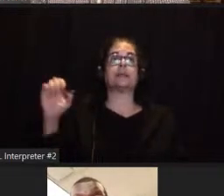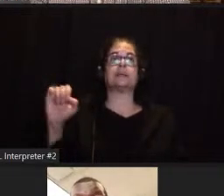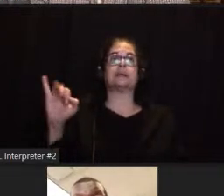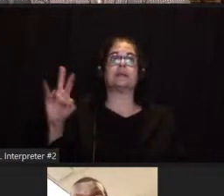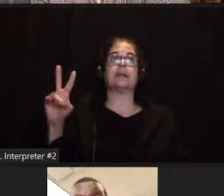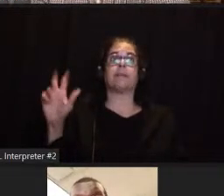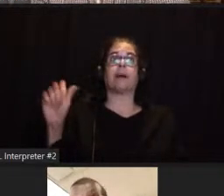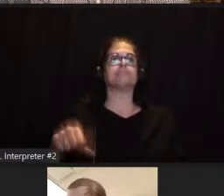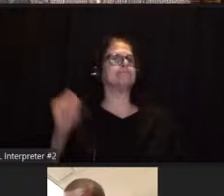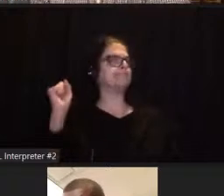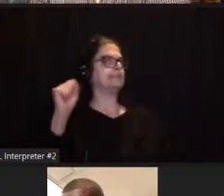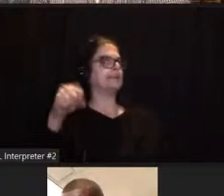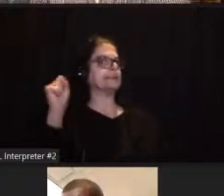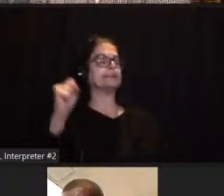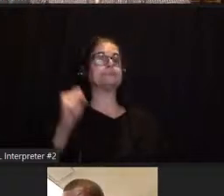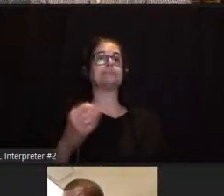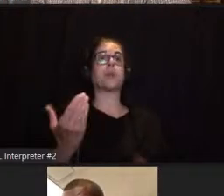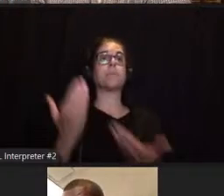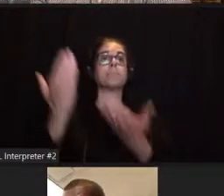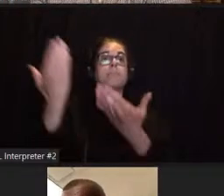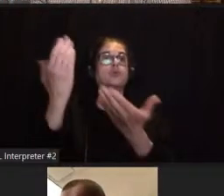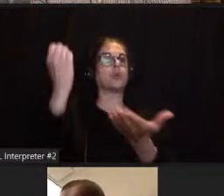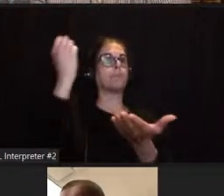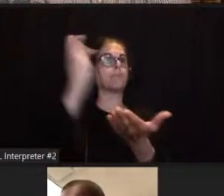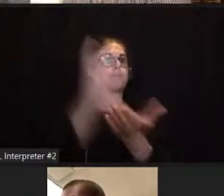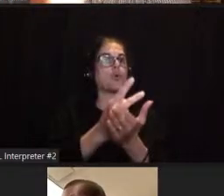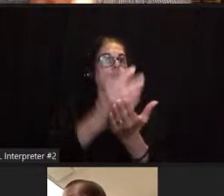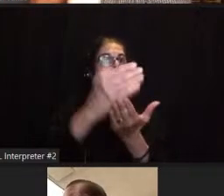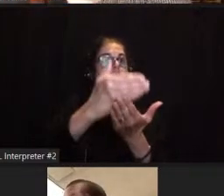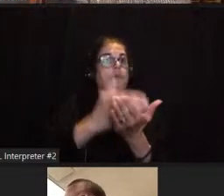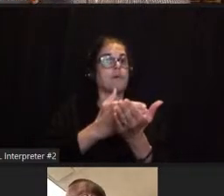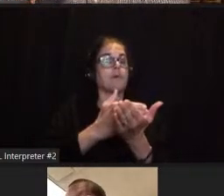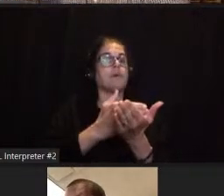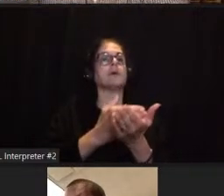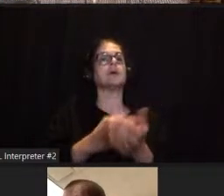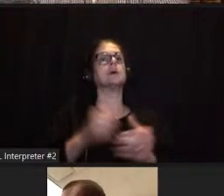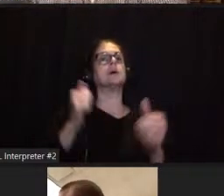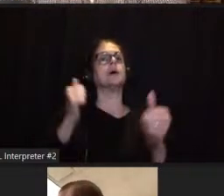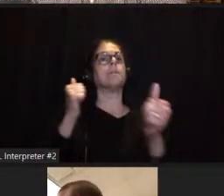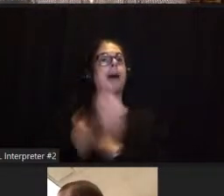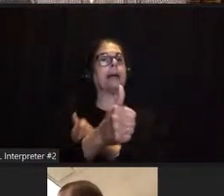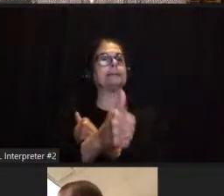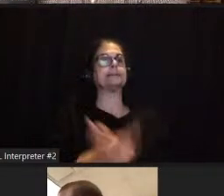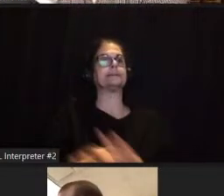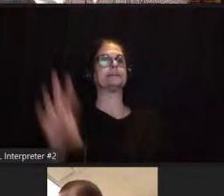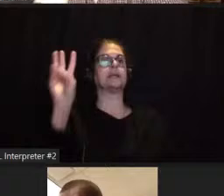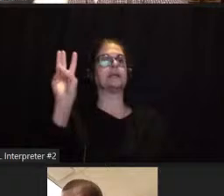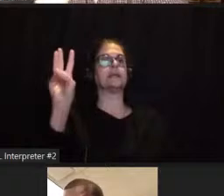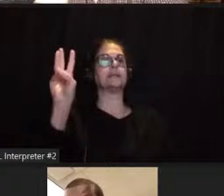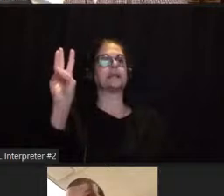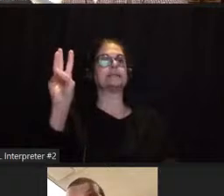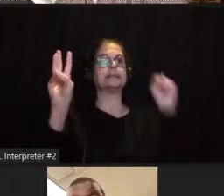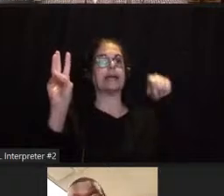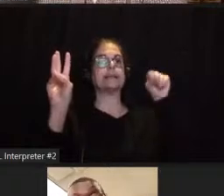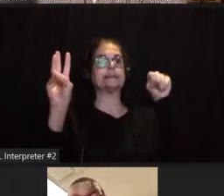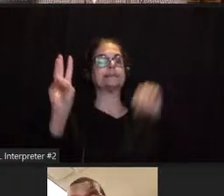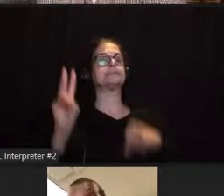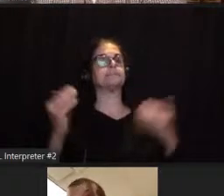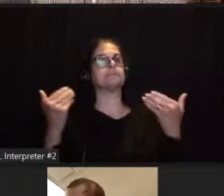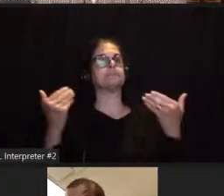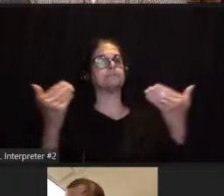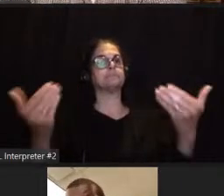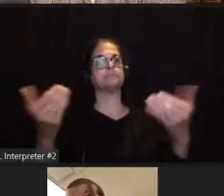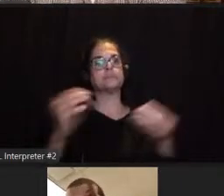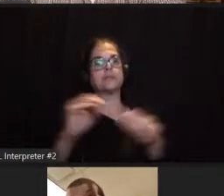motion to approve the omnibus and recommend board approval passes with 6 yes votes. Chairman Silva, we now proceed to committee agenda item